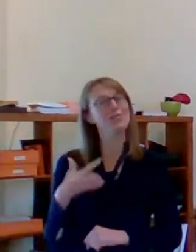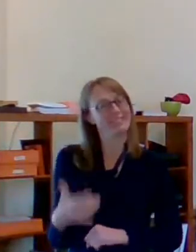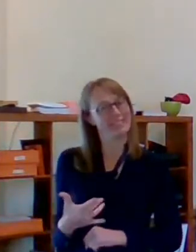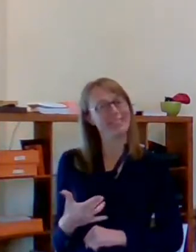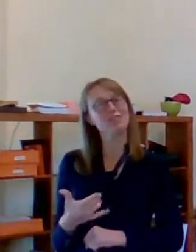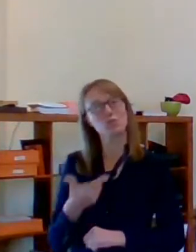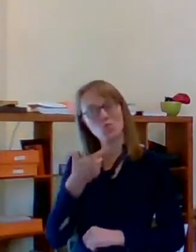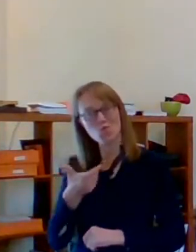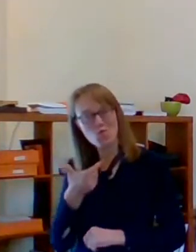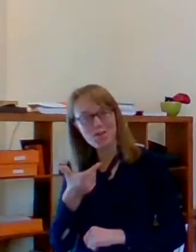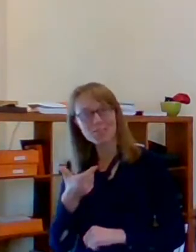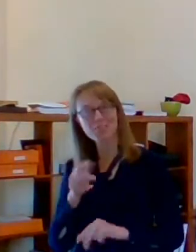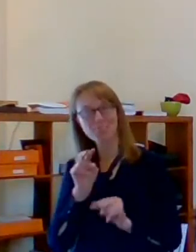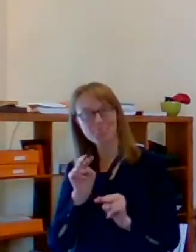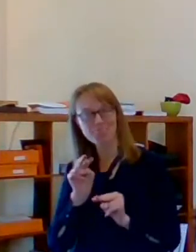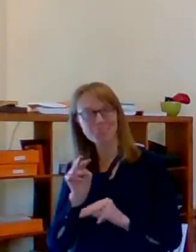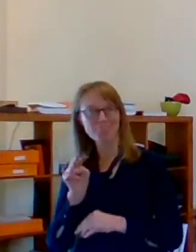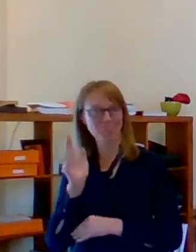that